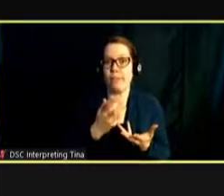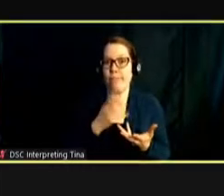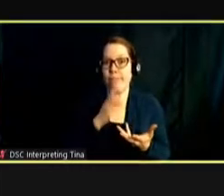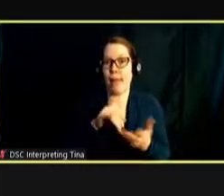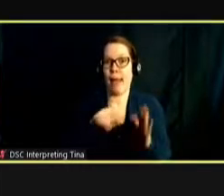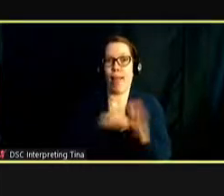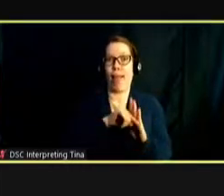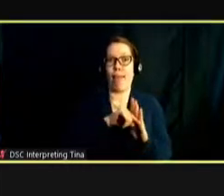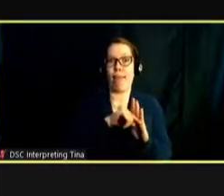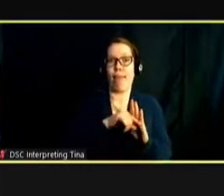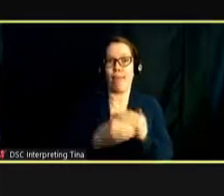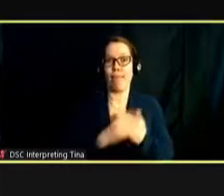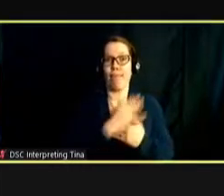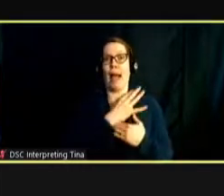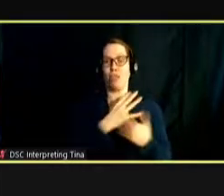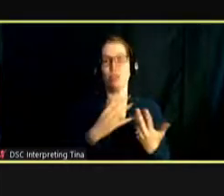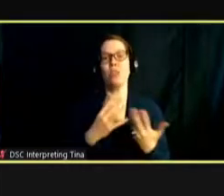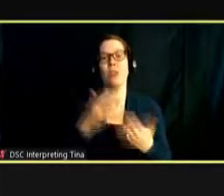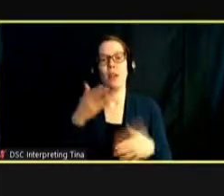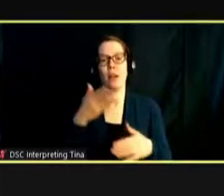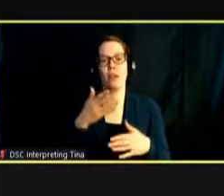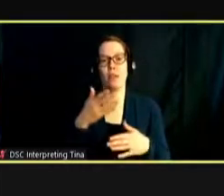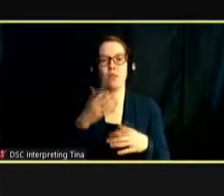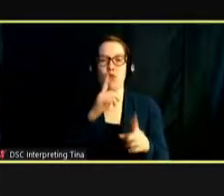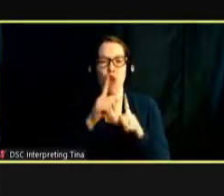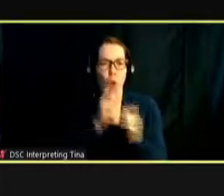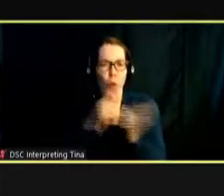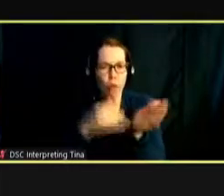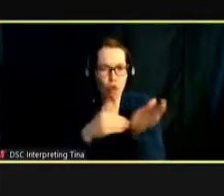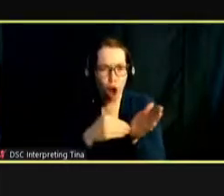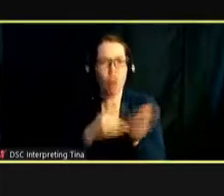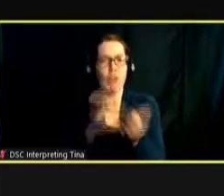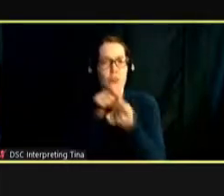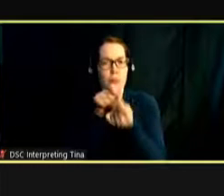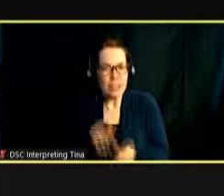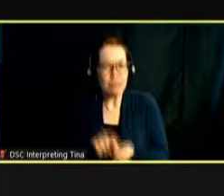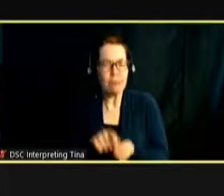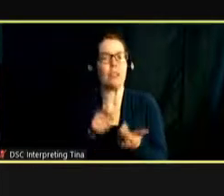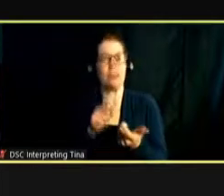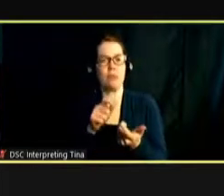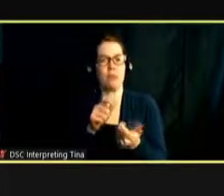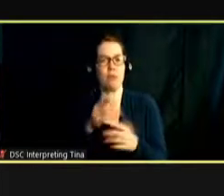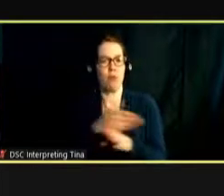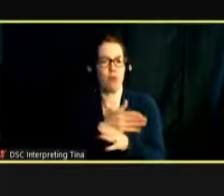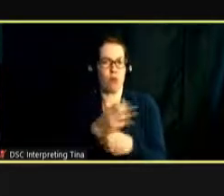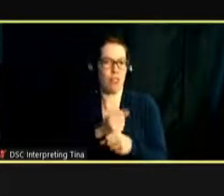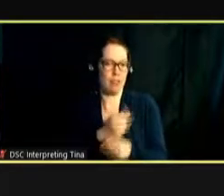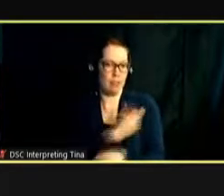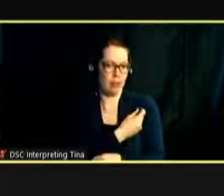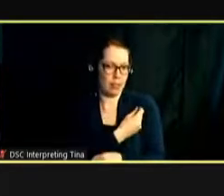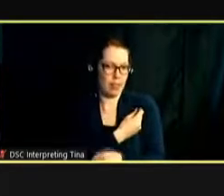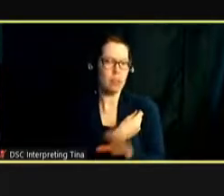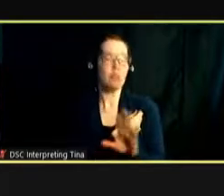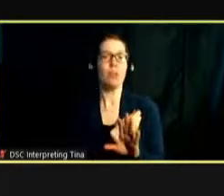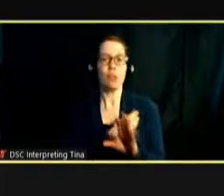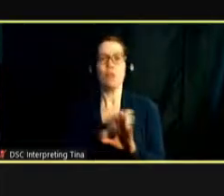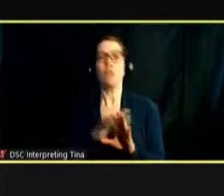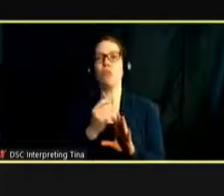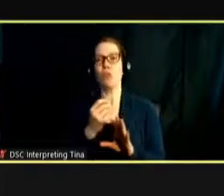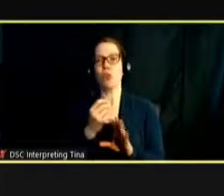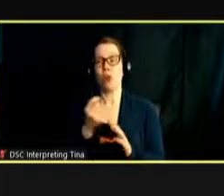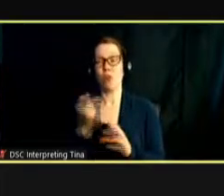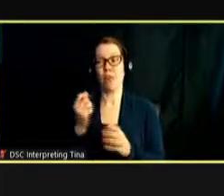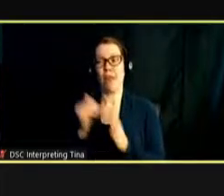want to make sure you talk to your doctor about before you actually get the vaccine. But again, out of the thousands of doses that have been given so